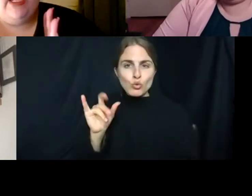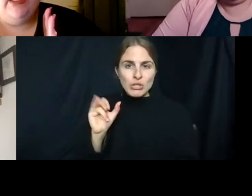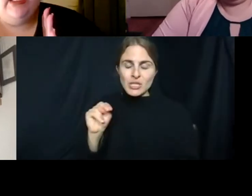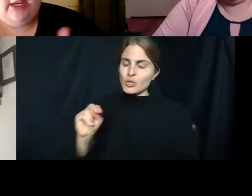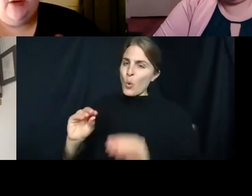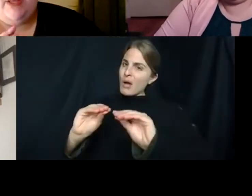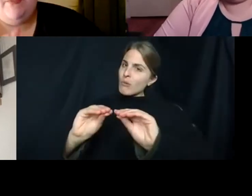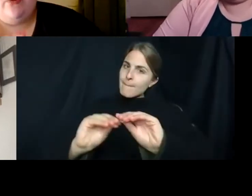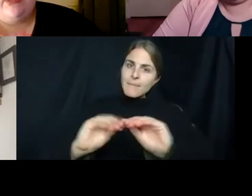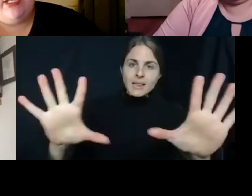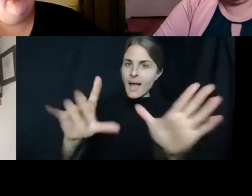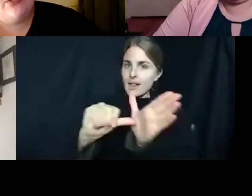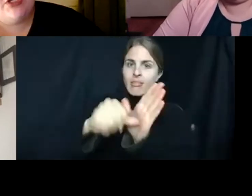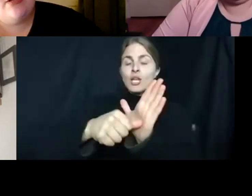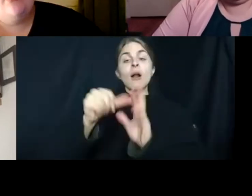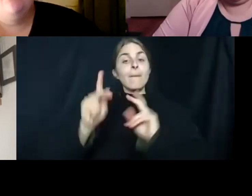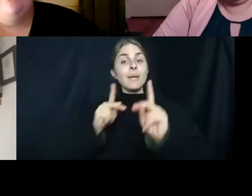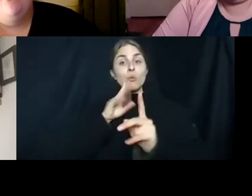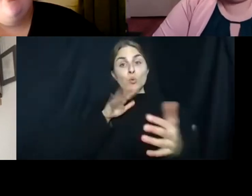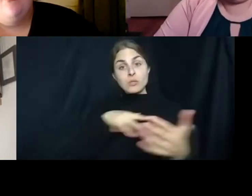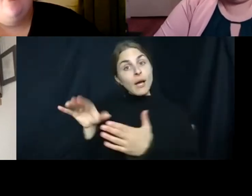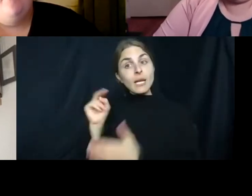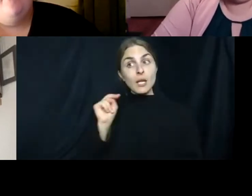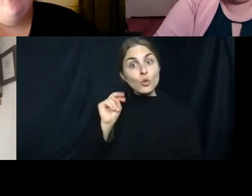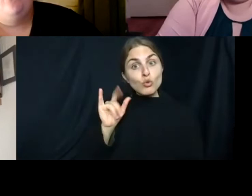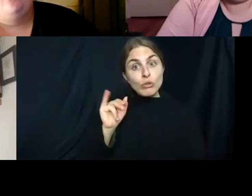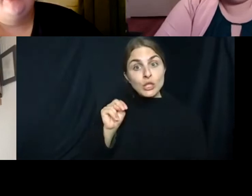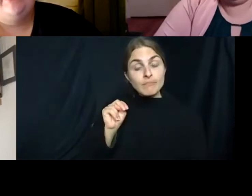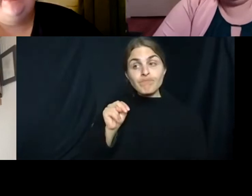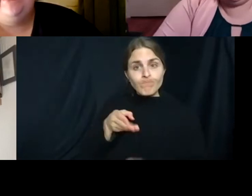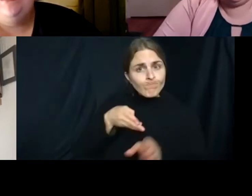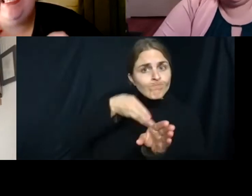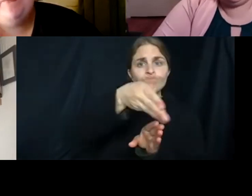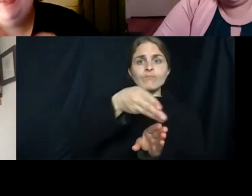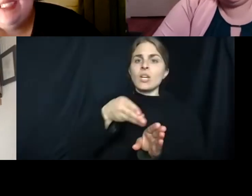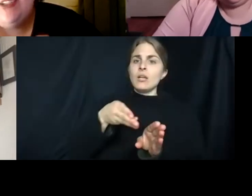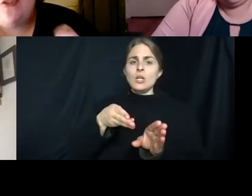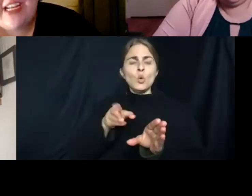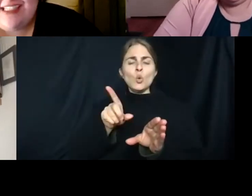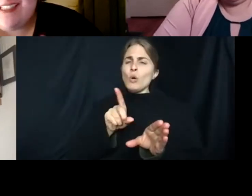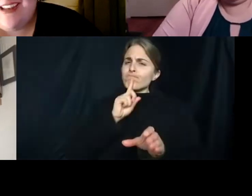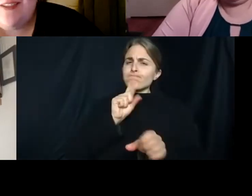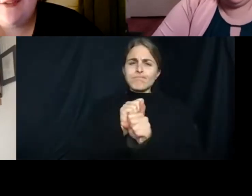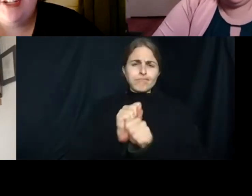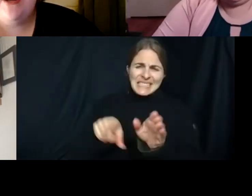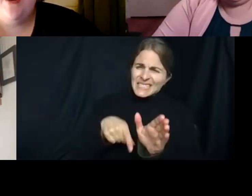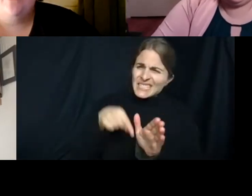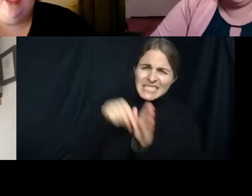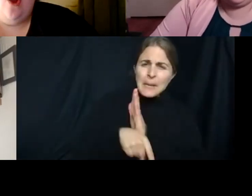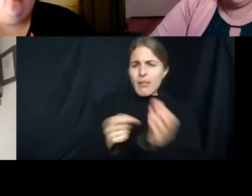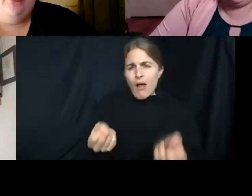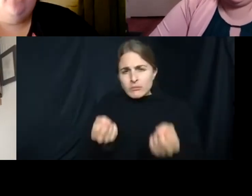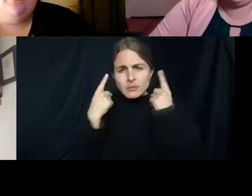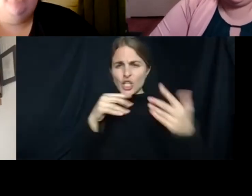very clear. People who study nutrition, who deeply critically study nutrition, are